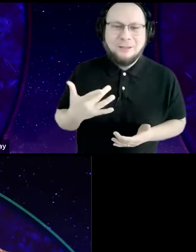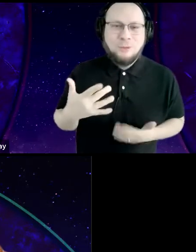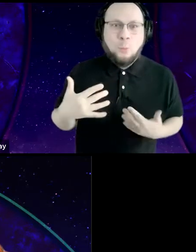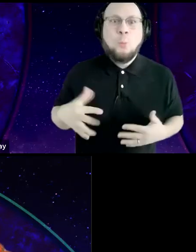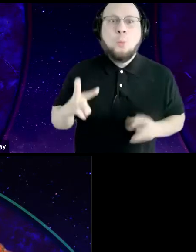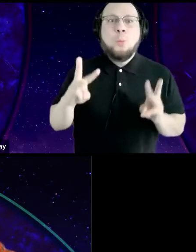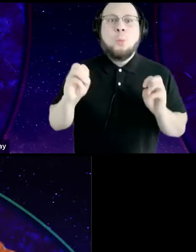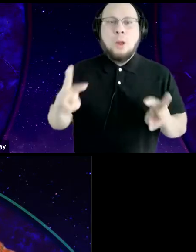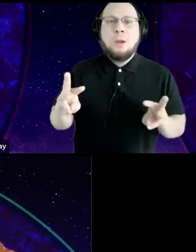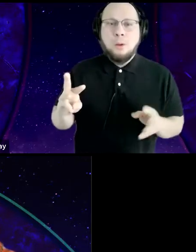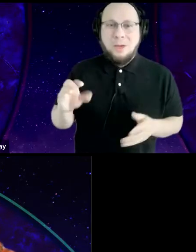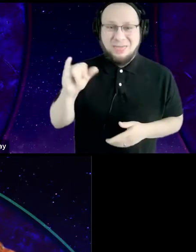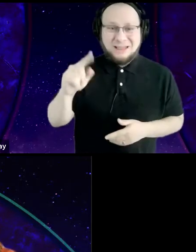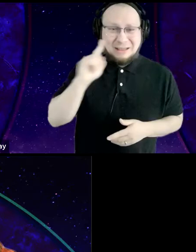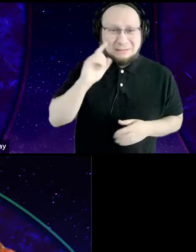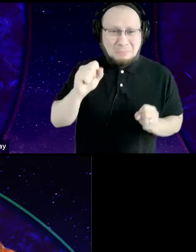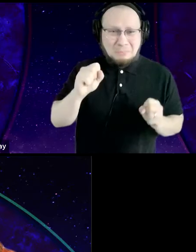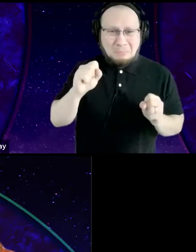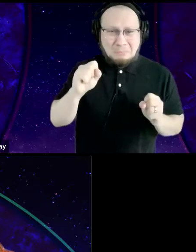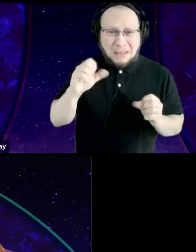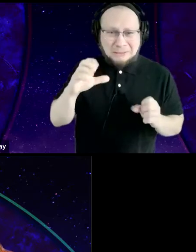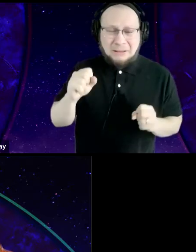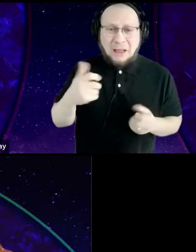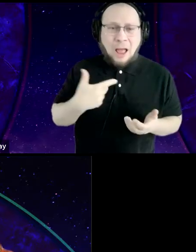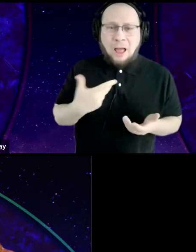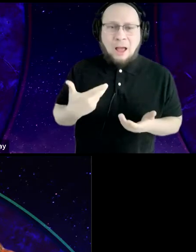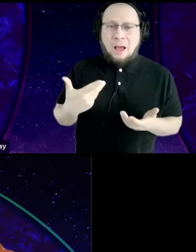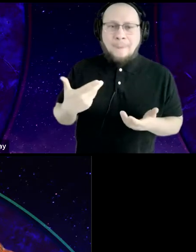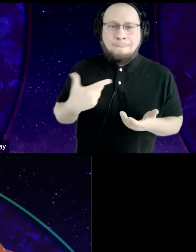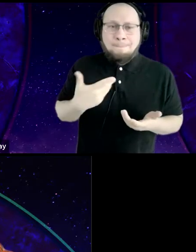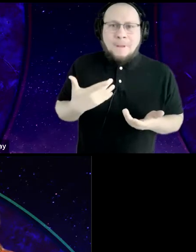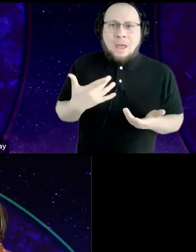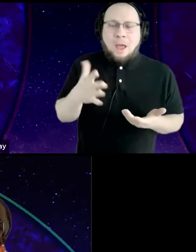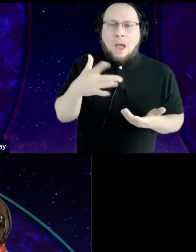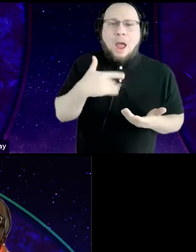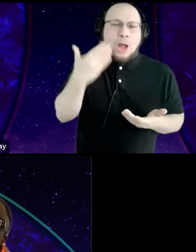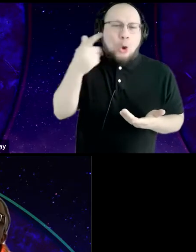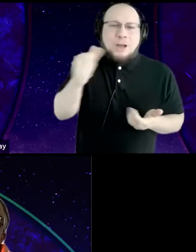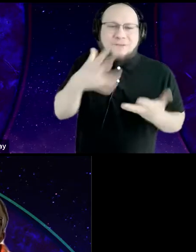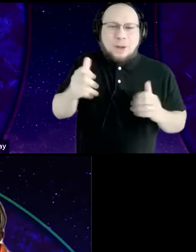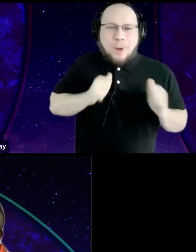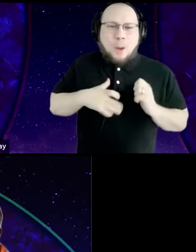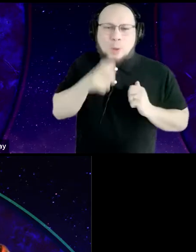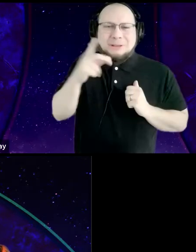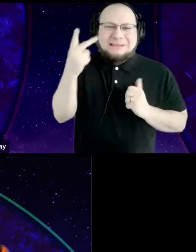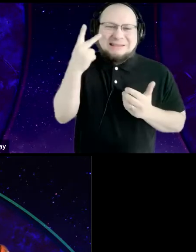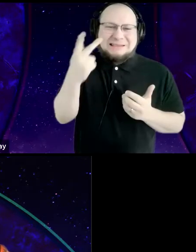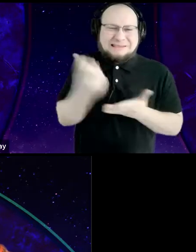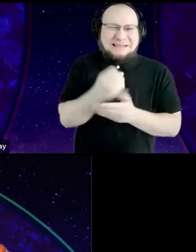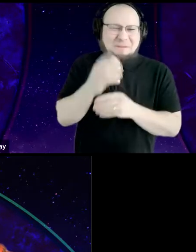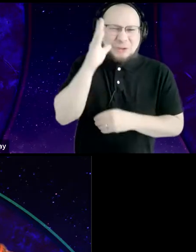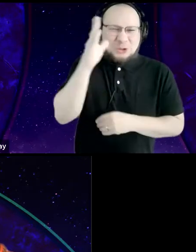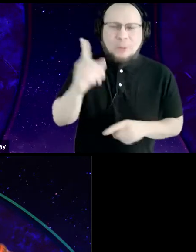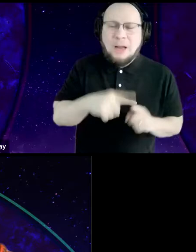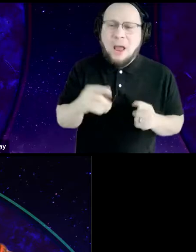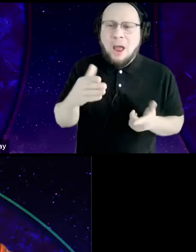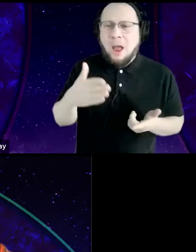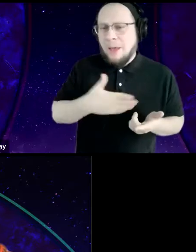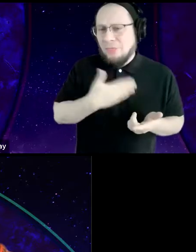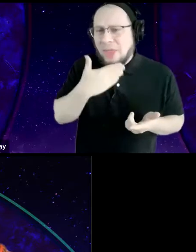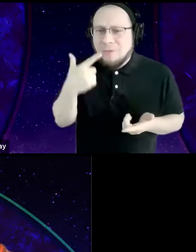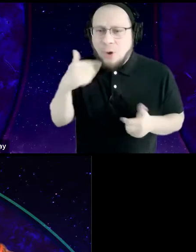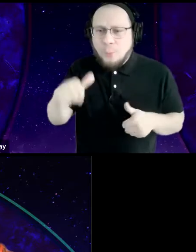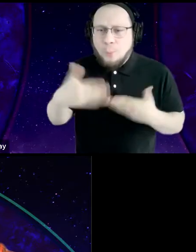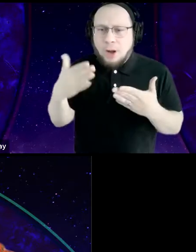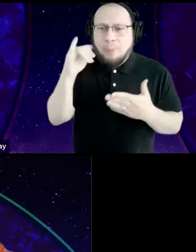Wow. That sounds amazing. I wish, I can't wait to see that in the future. I know you're not done performing it. So I love that you brought up the